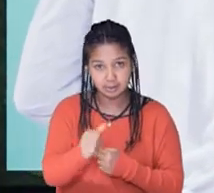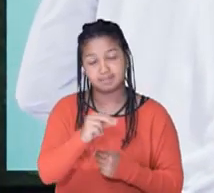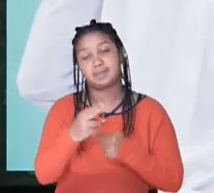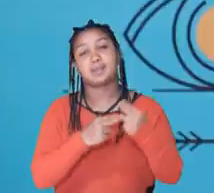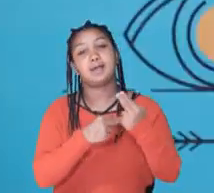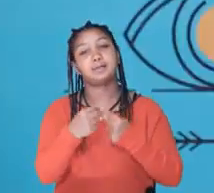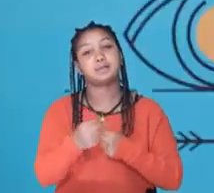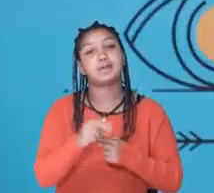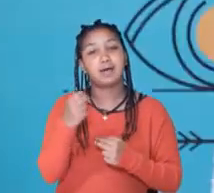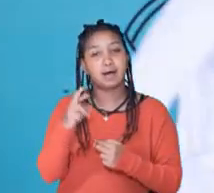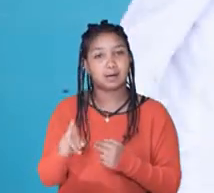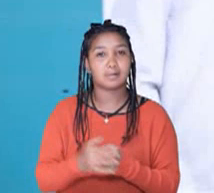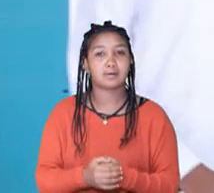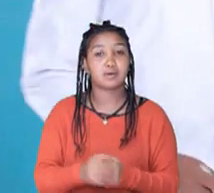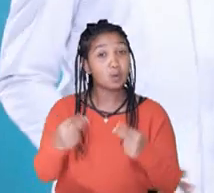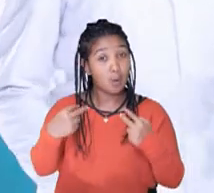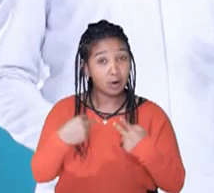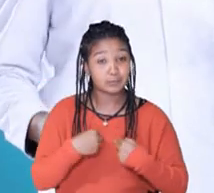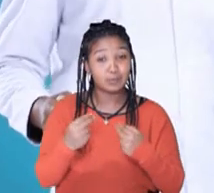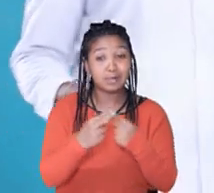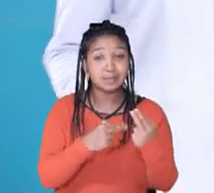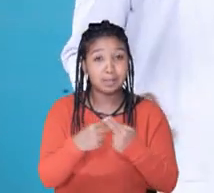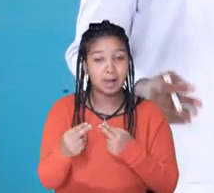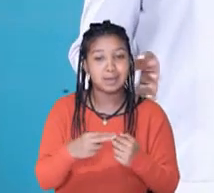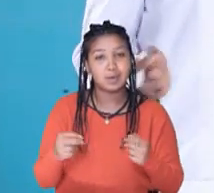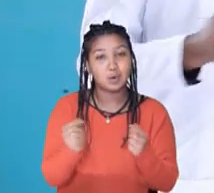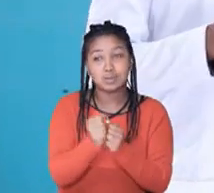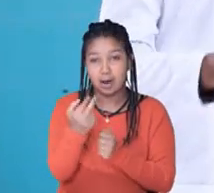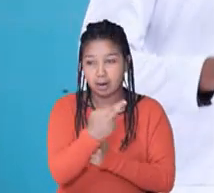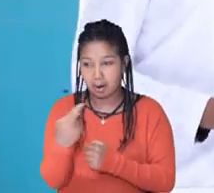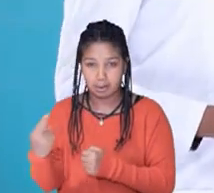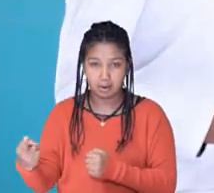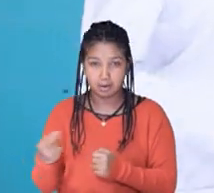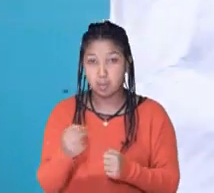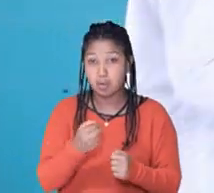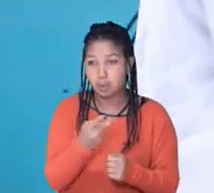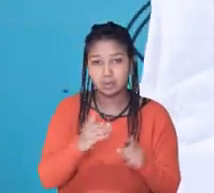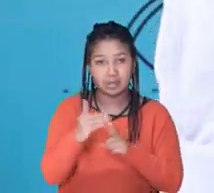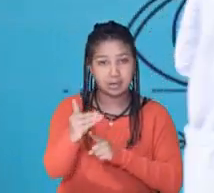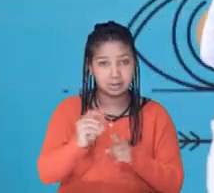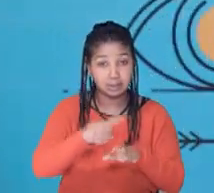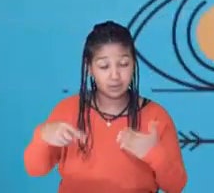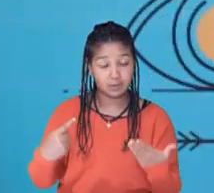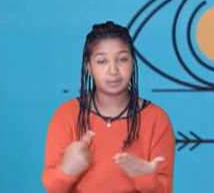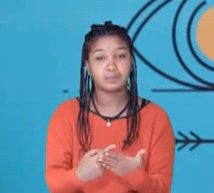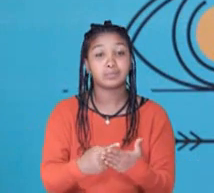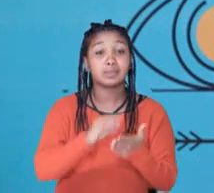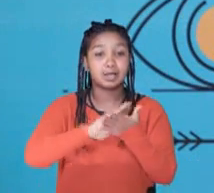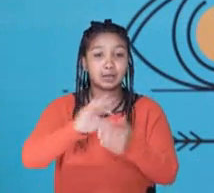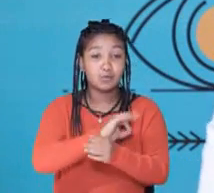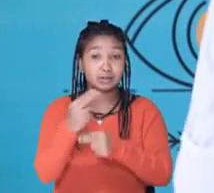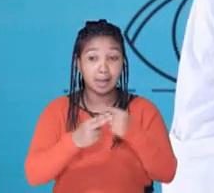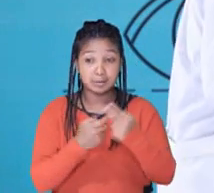acceleration times r. We have to multiply with r in both directions. Therefore, the net